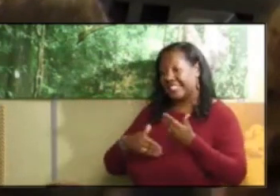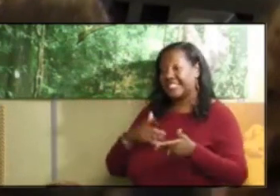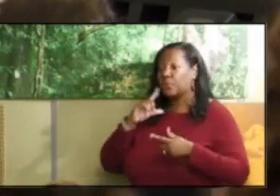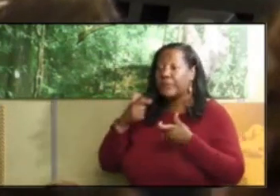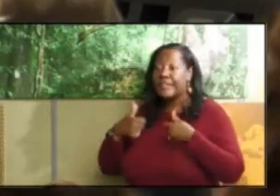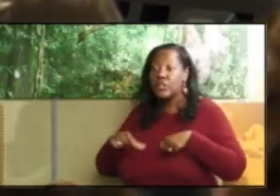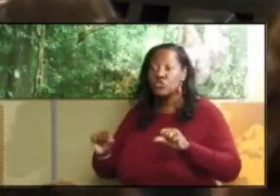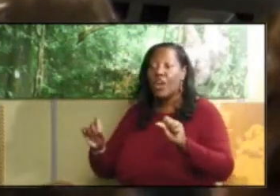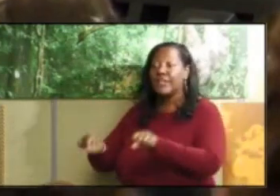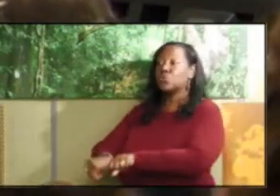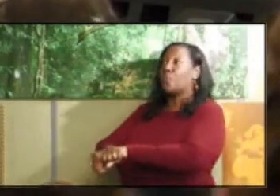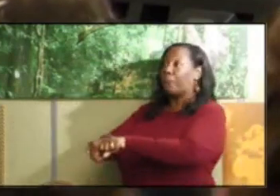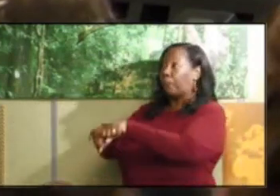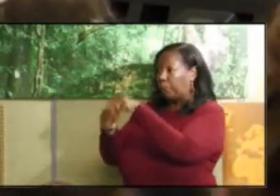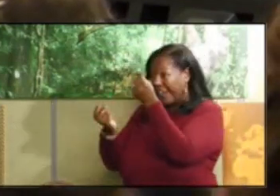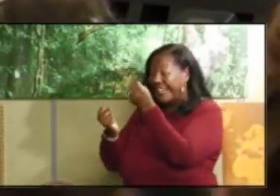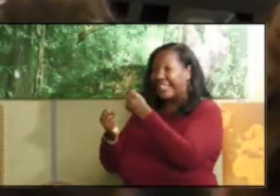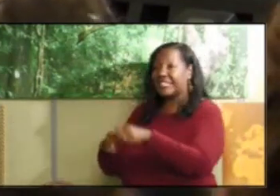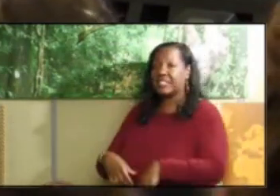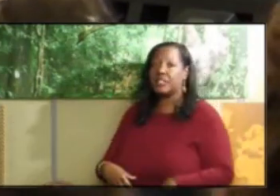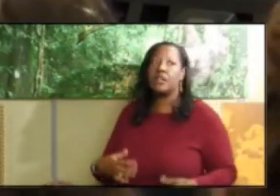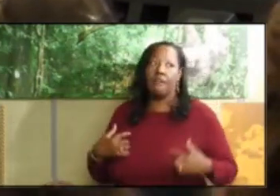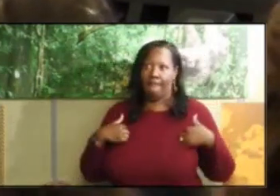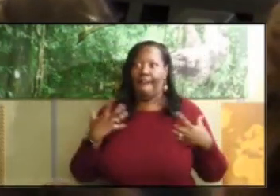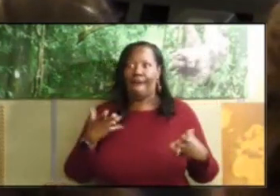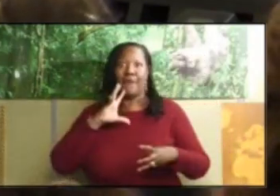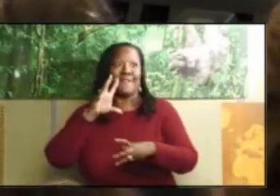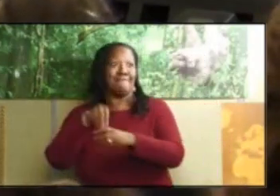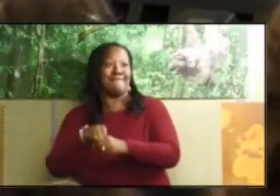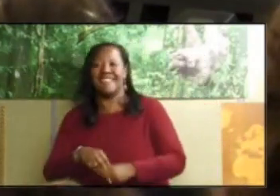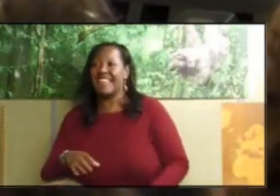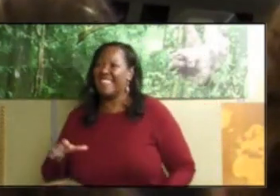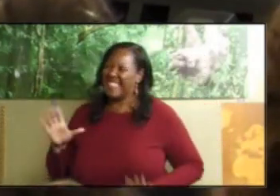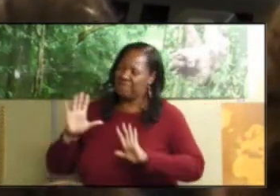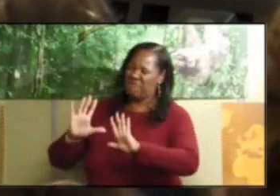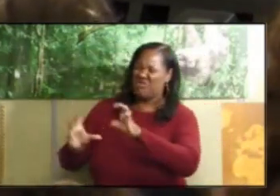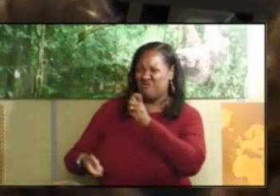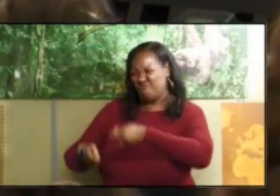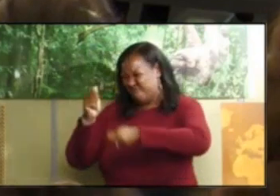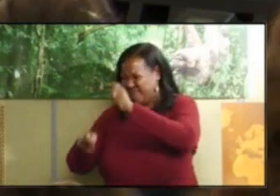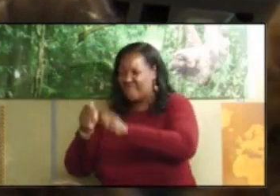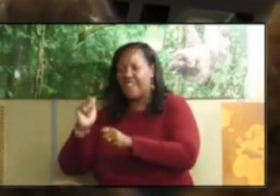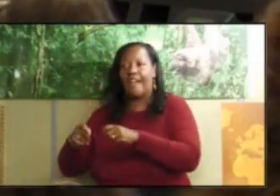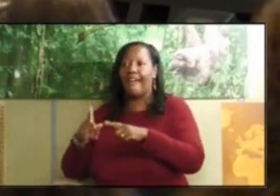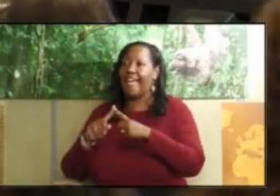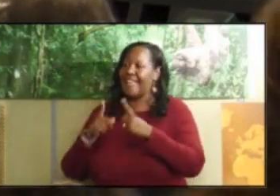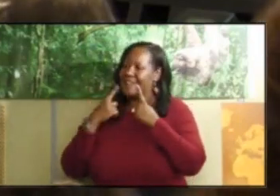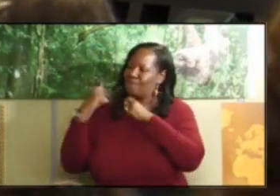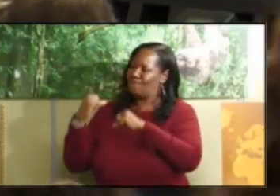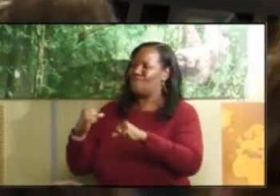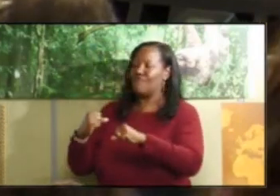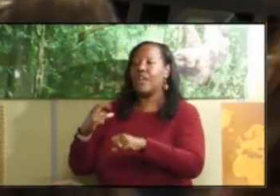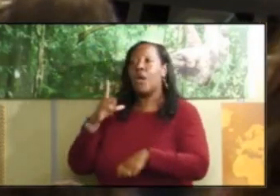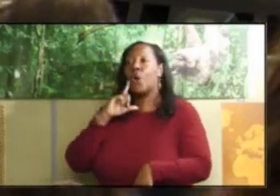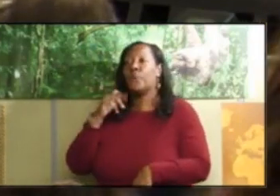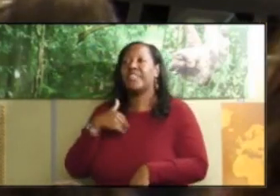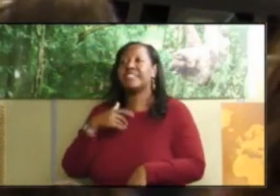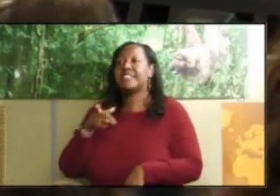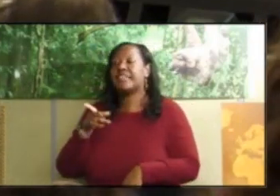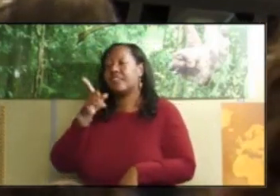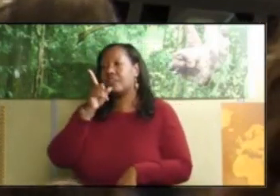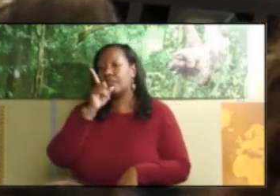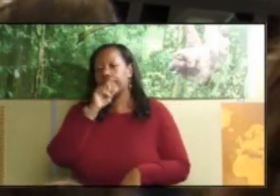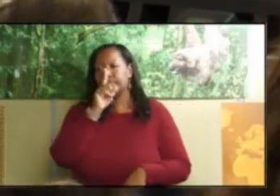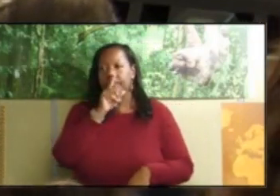stuff. So it's they push it to the limits, and it's very durable. And that one in particular, because we did a prototype and we did a couple